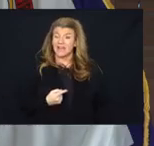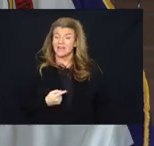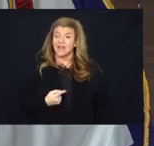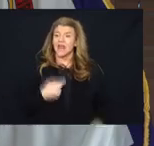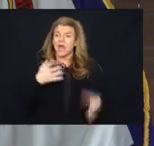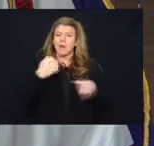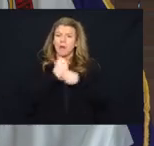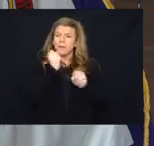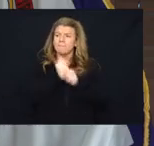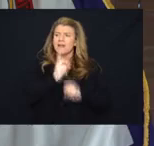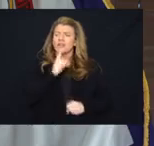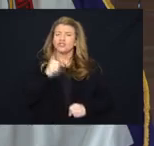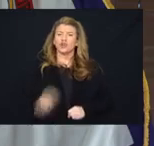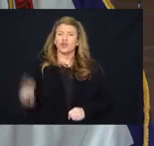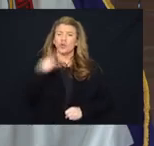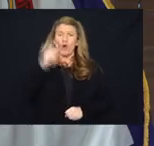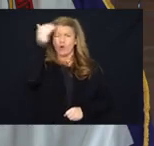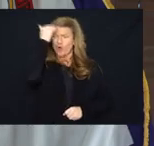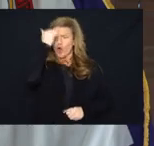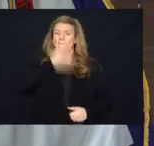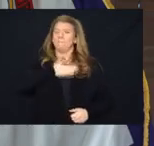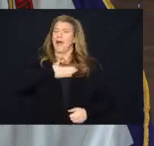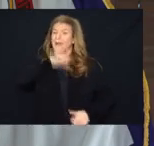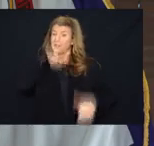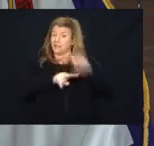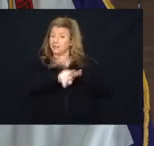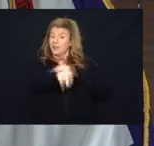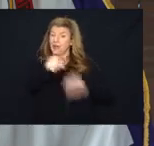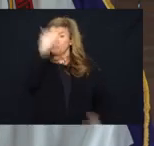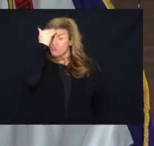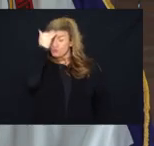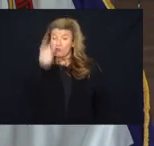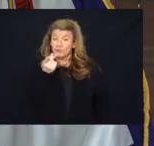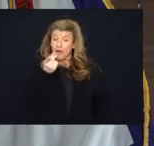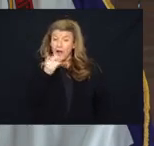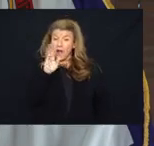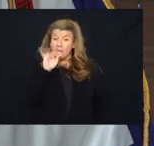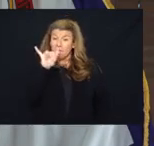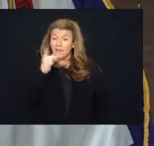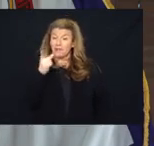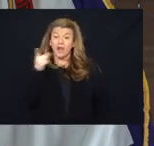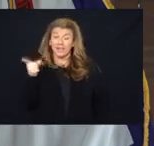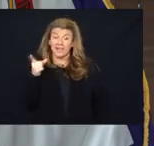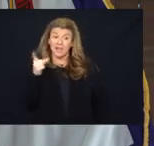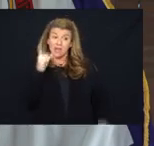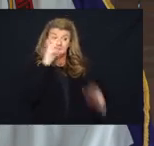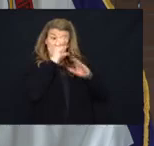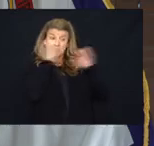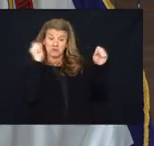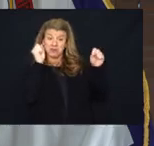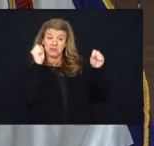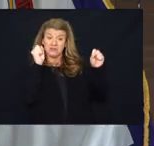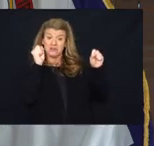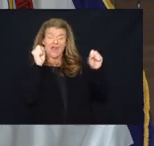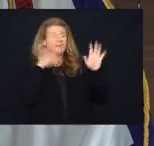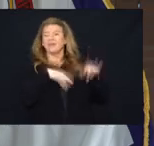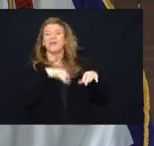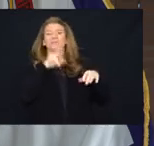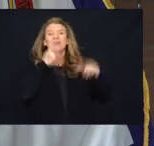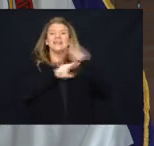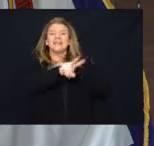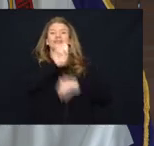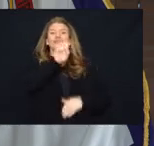sure everybody knows my prediction. Now, Baby Dog almost predicted the Super Bowl score last year to the